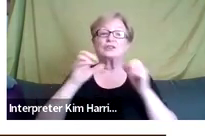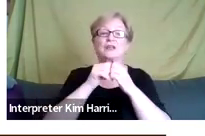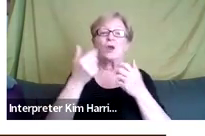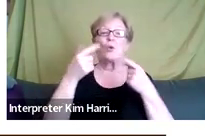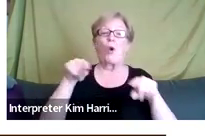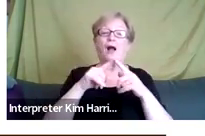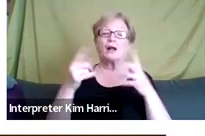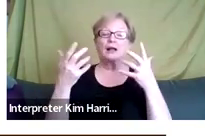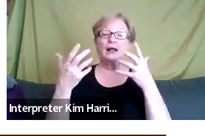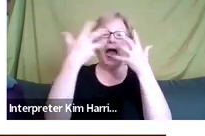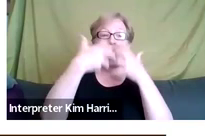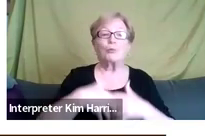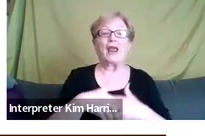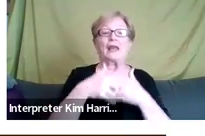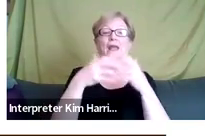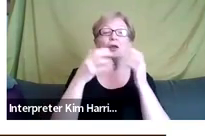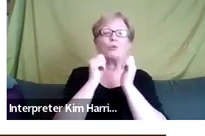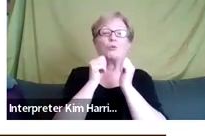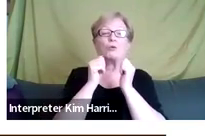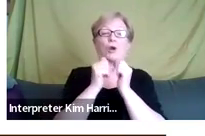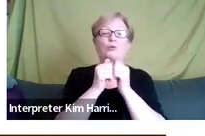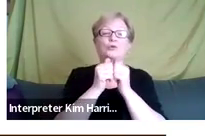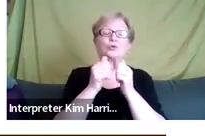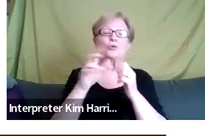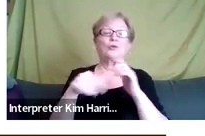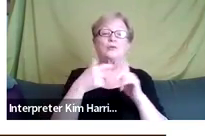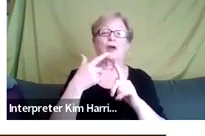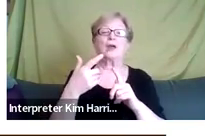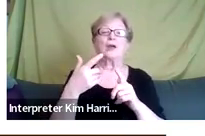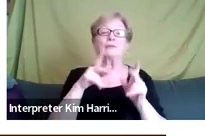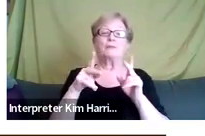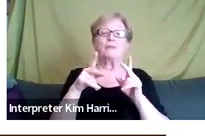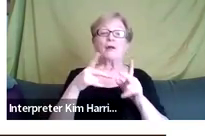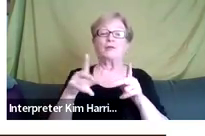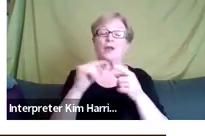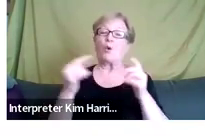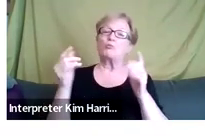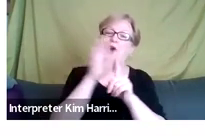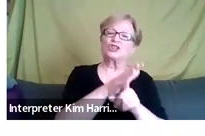our Michigan Disability Rights Coalition logo.